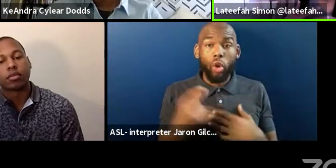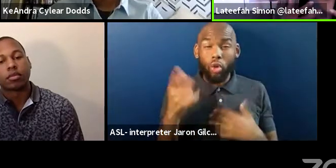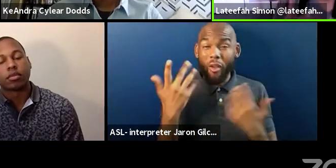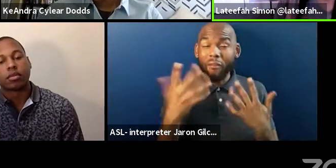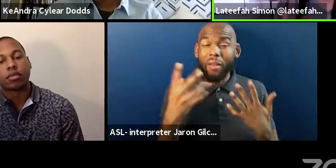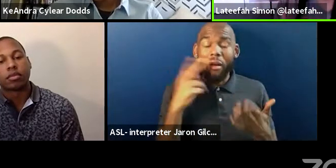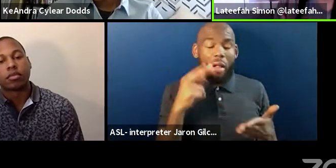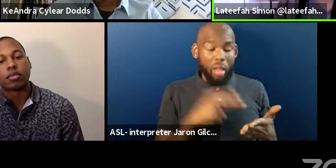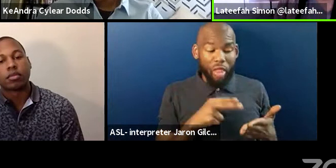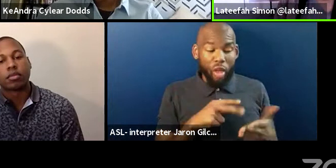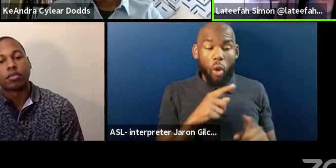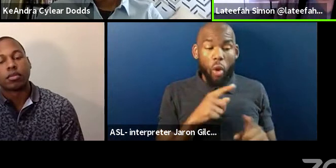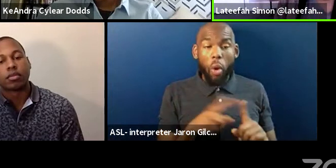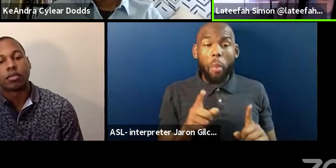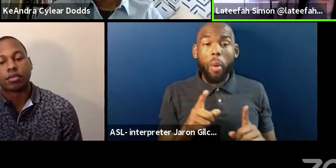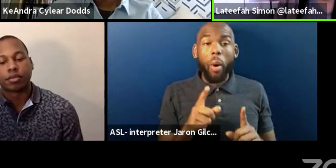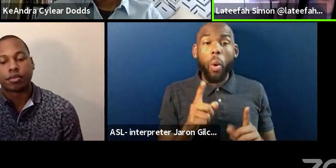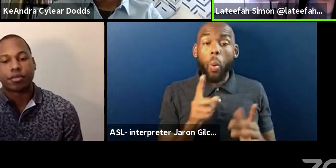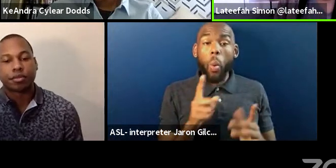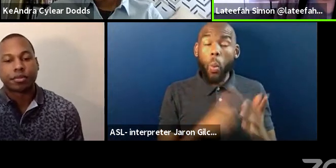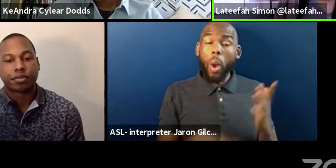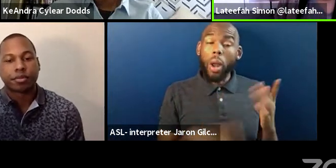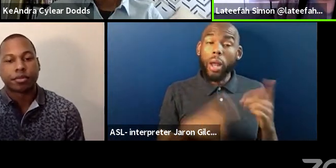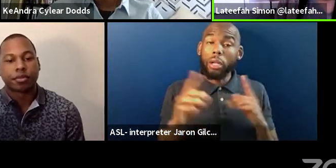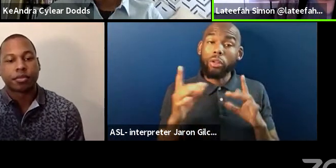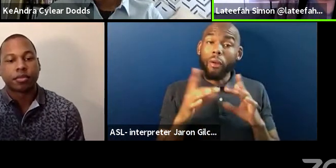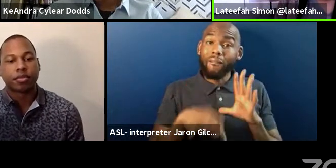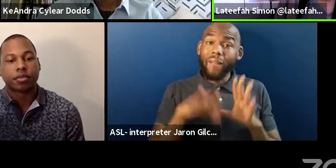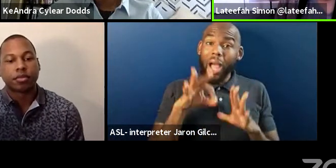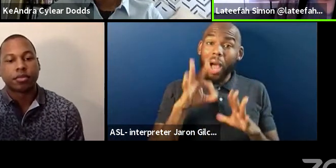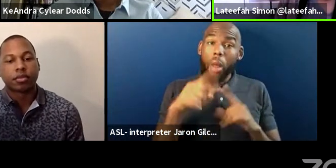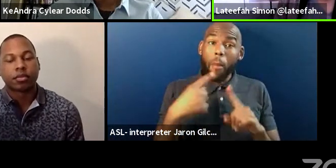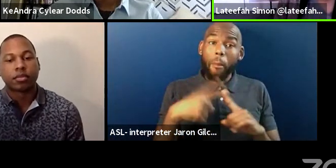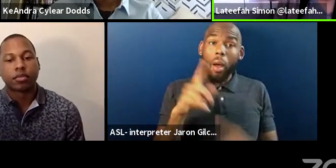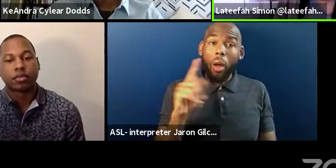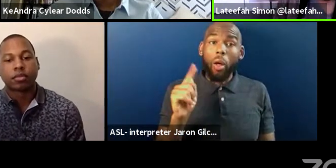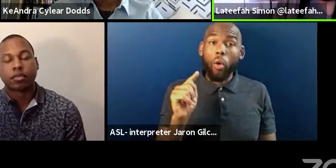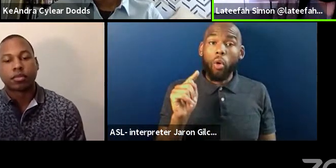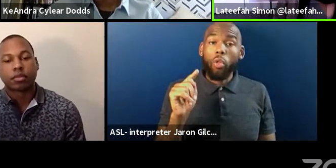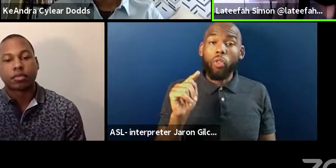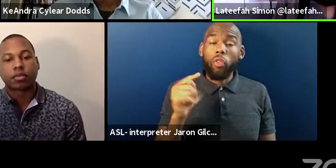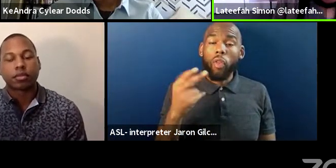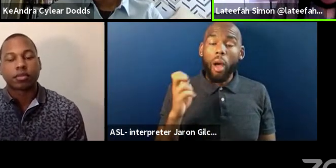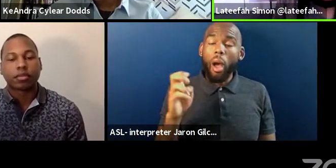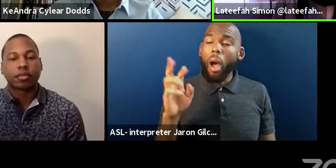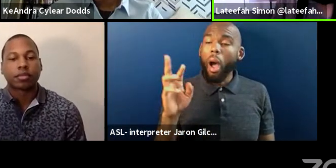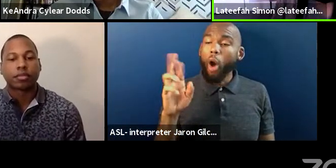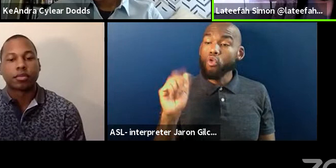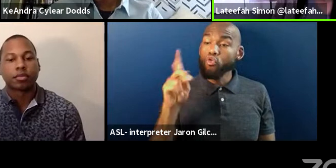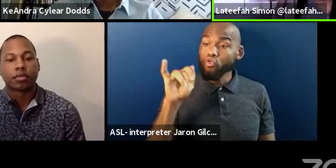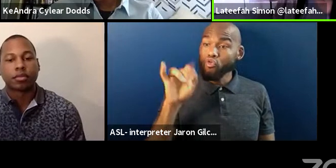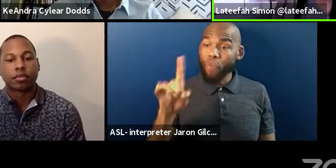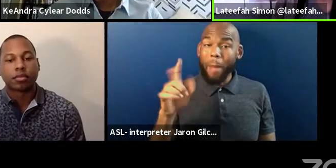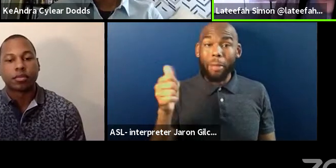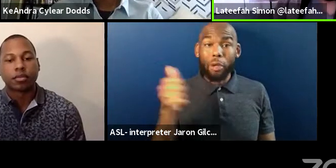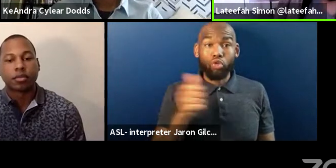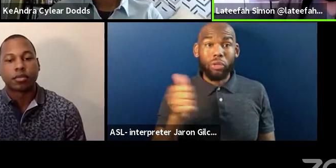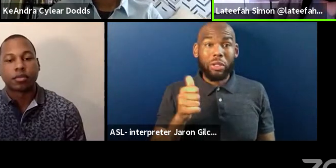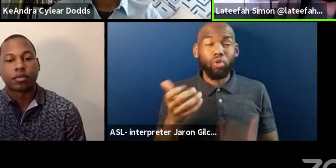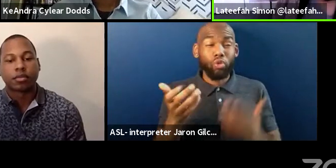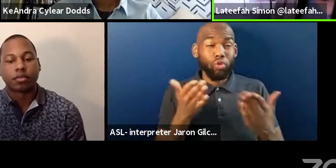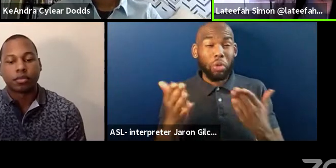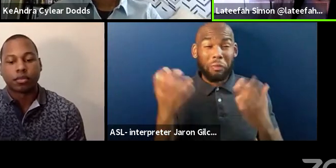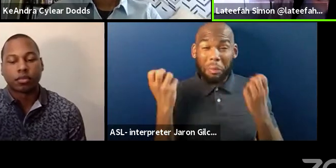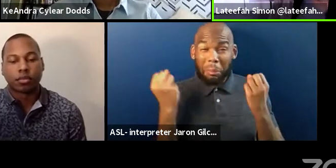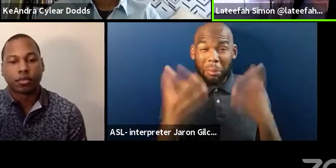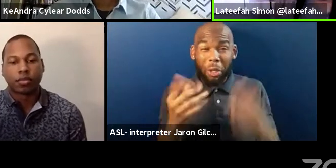what they came to Bay Area Rapid Transit after researching and literally surveying thousands of girls of color, trans